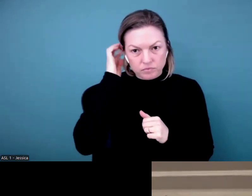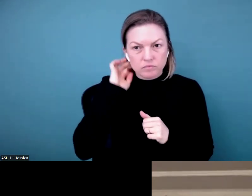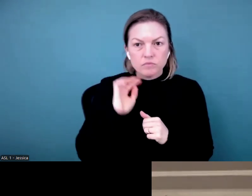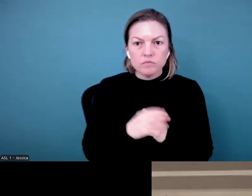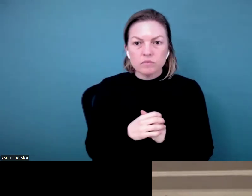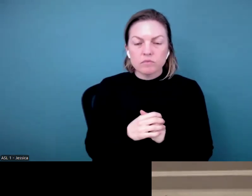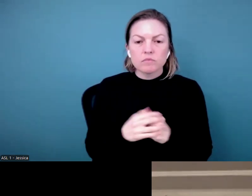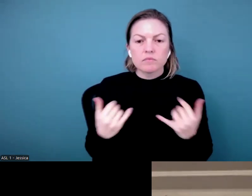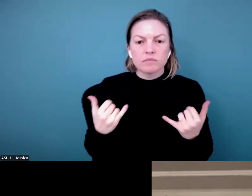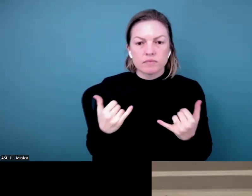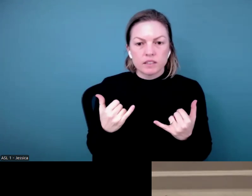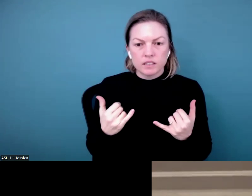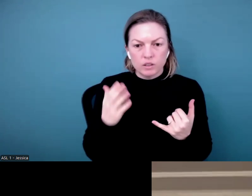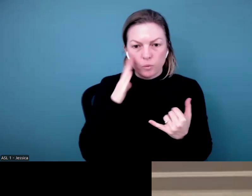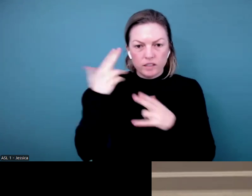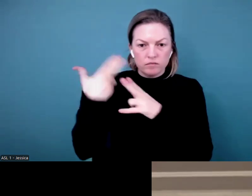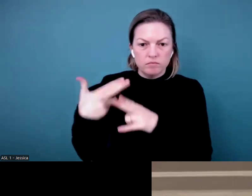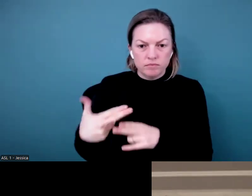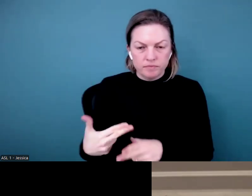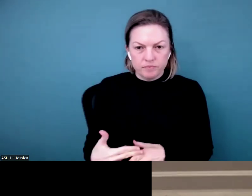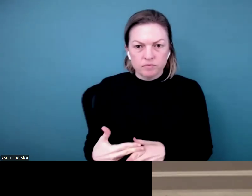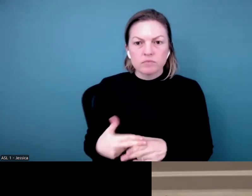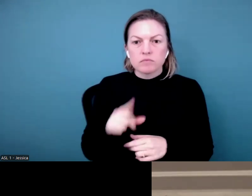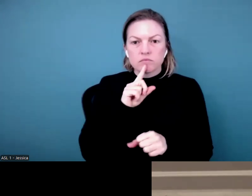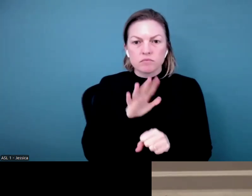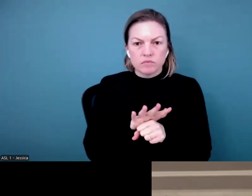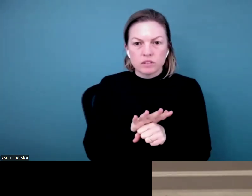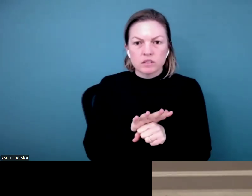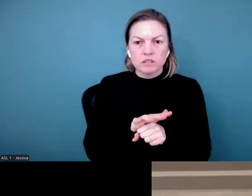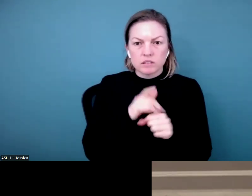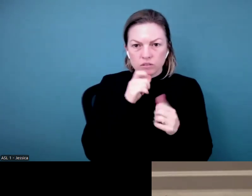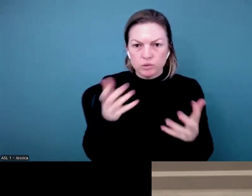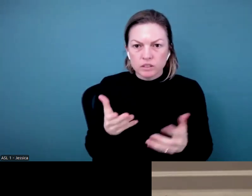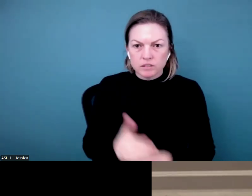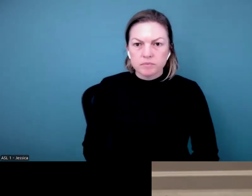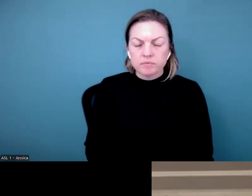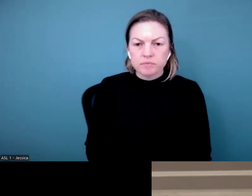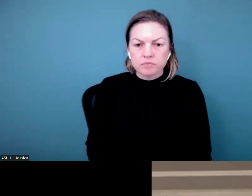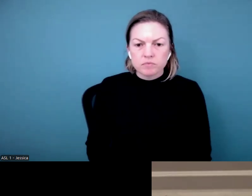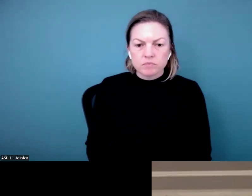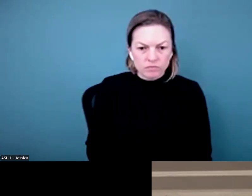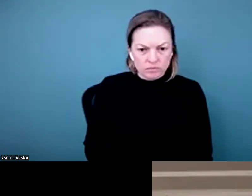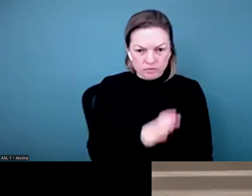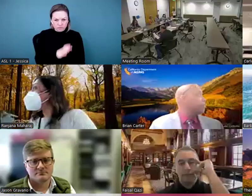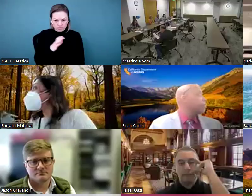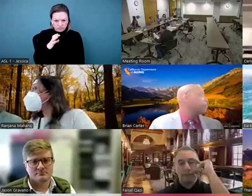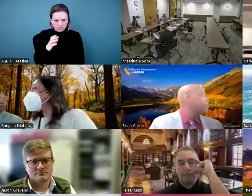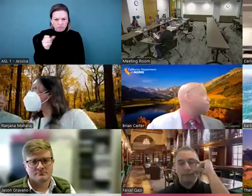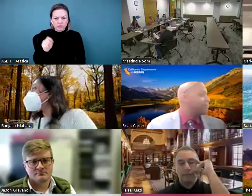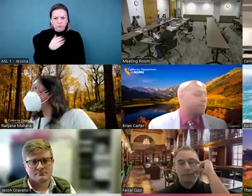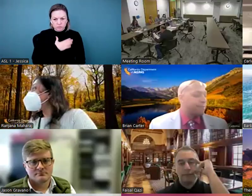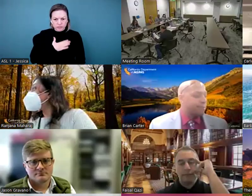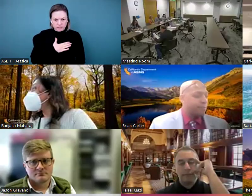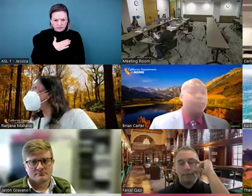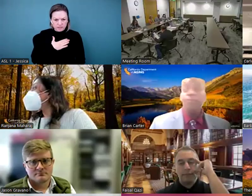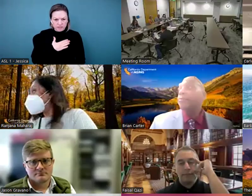We will now take roll call to confirm who is present. If we could please have the names of the